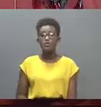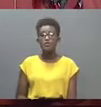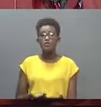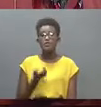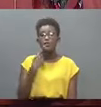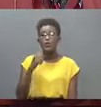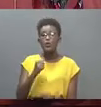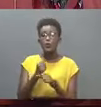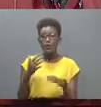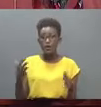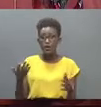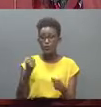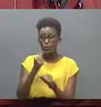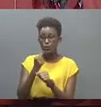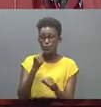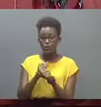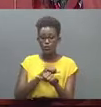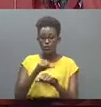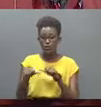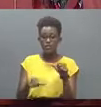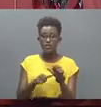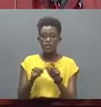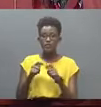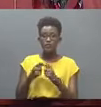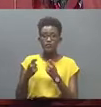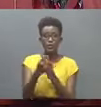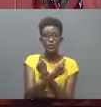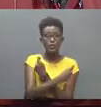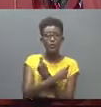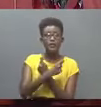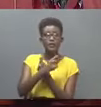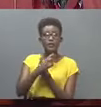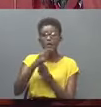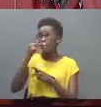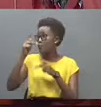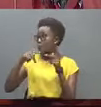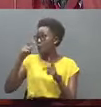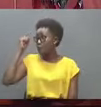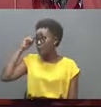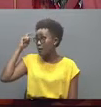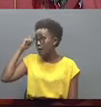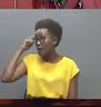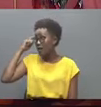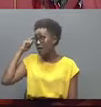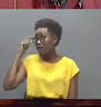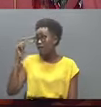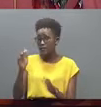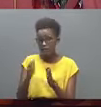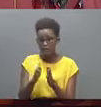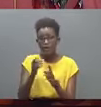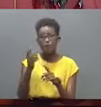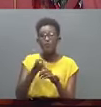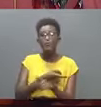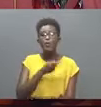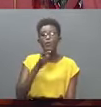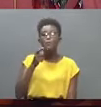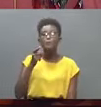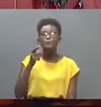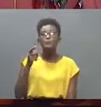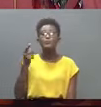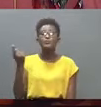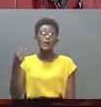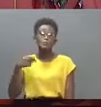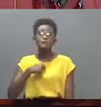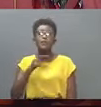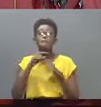in transforming people's minds and people's lives, and also from a bishop of Victory